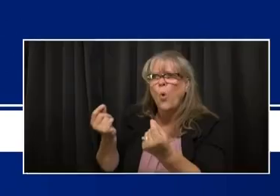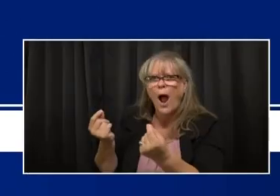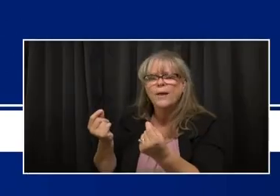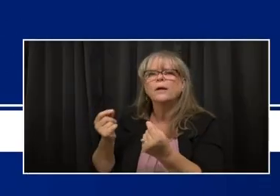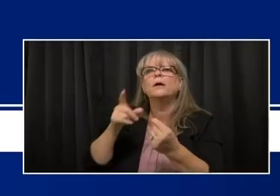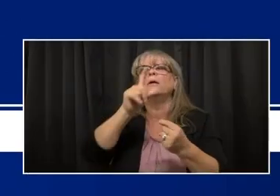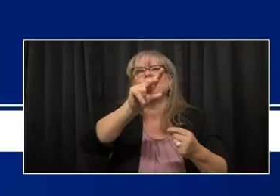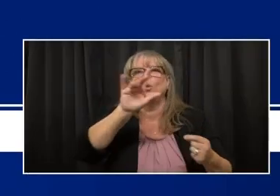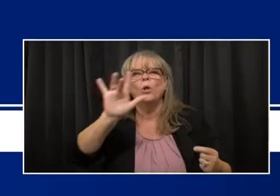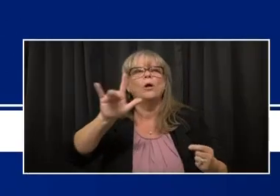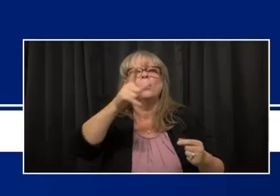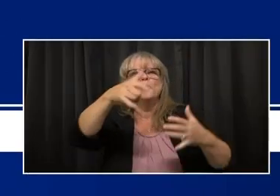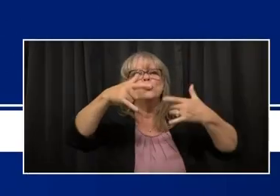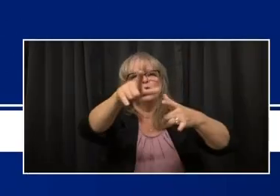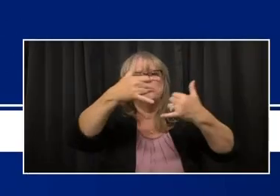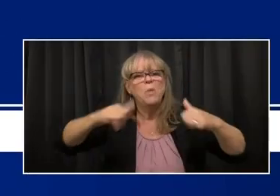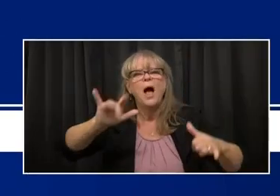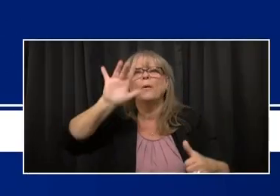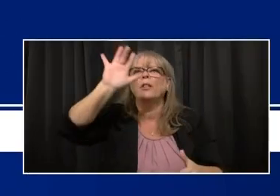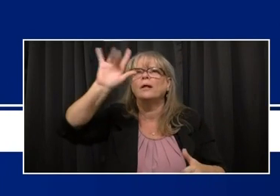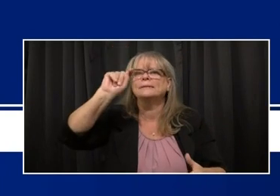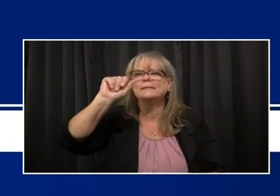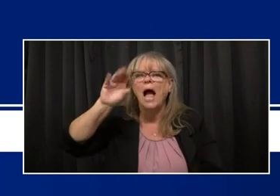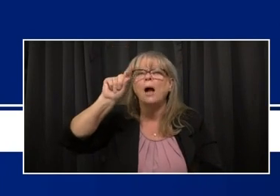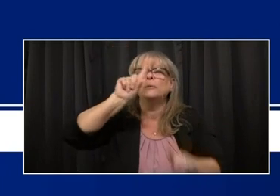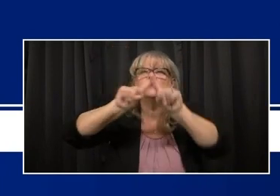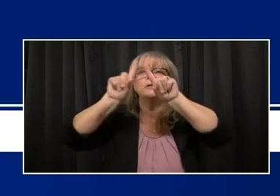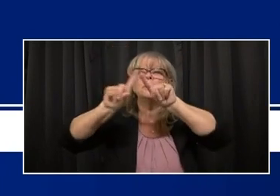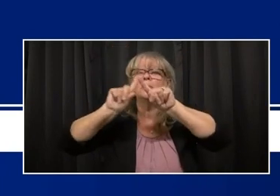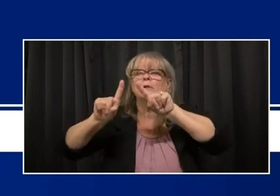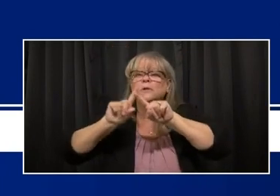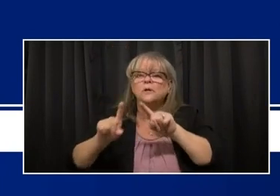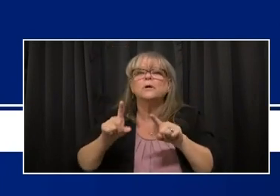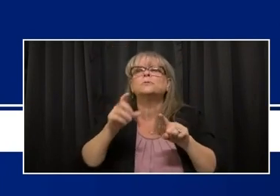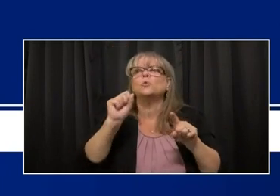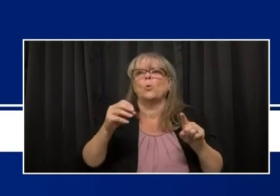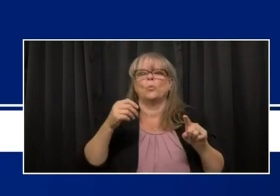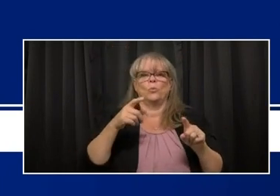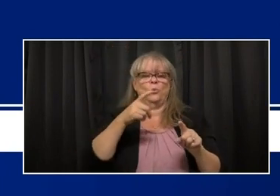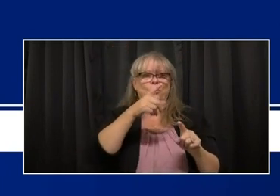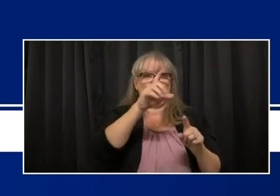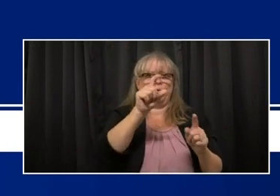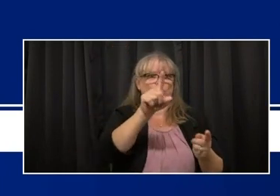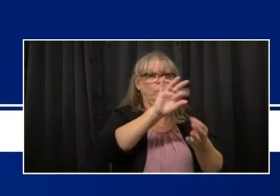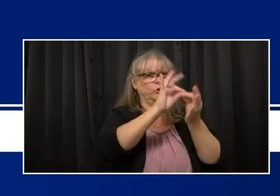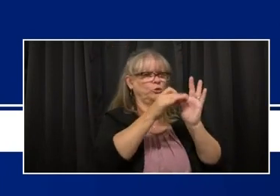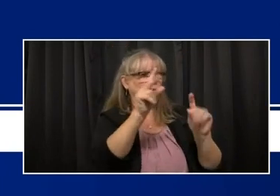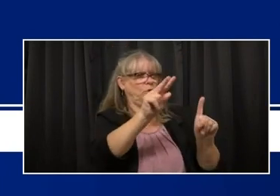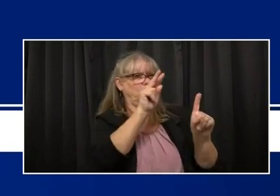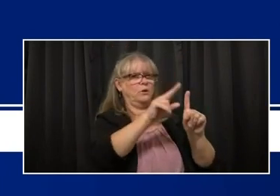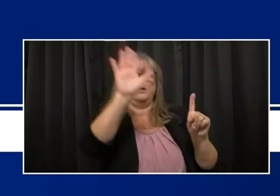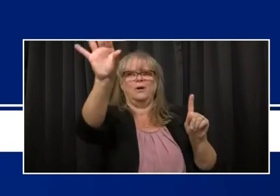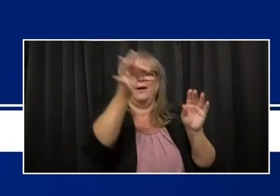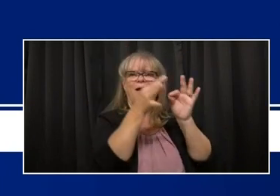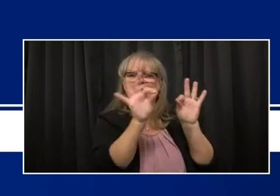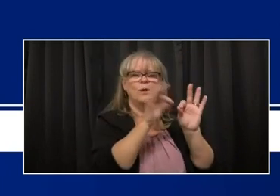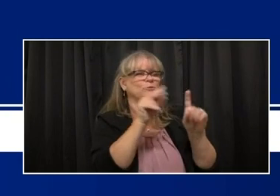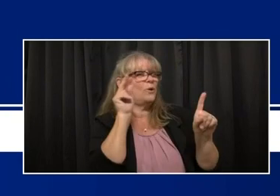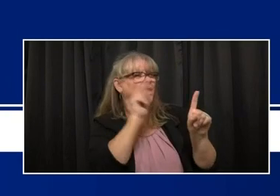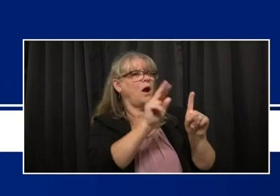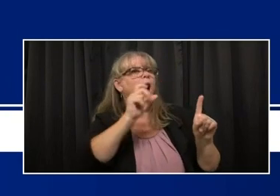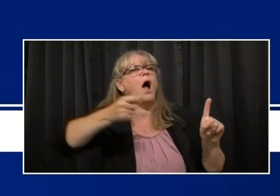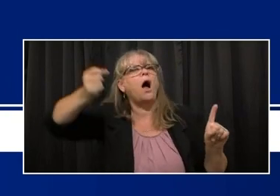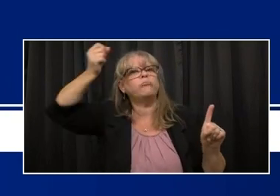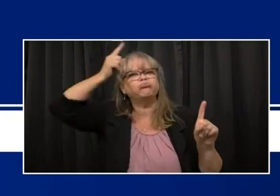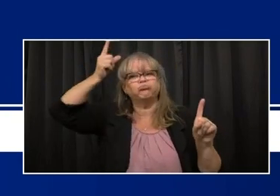have an understanding about how we're interpreting and using this data. Our commitment is continuing to be around transparency with